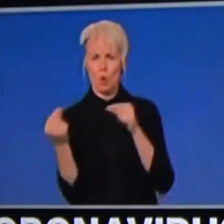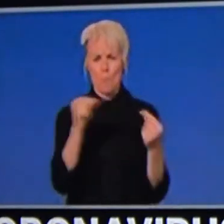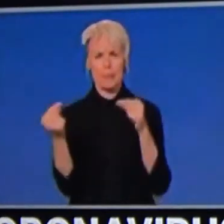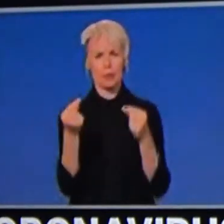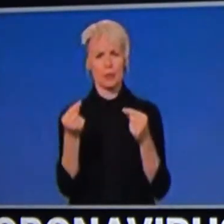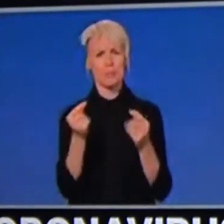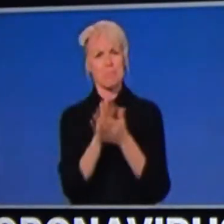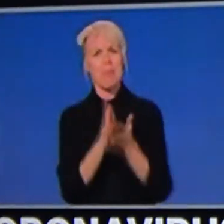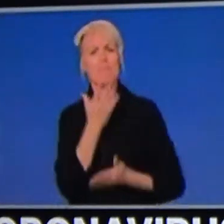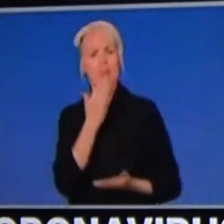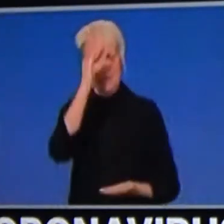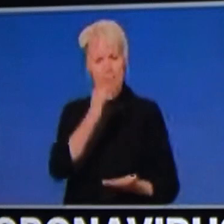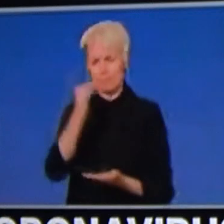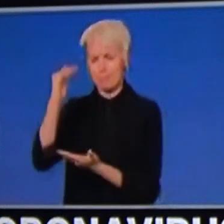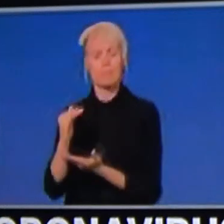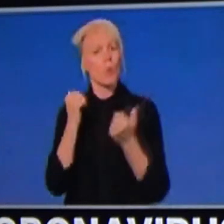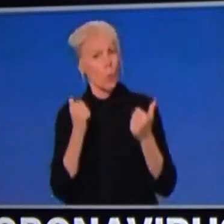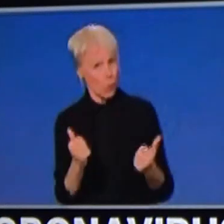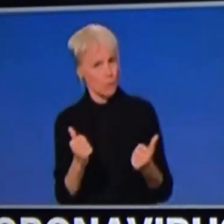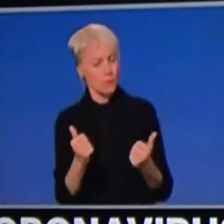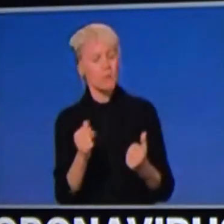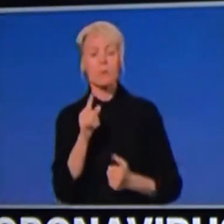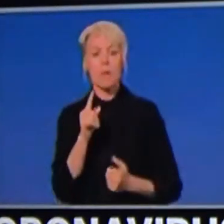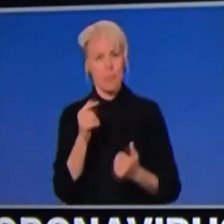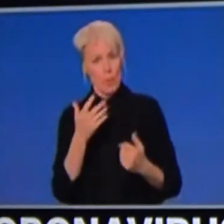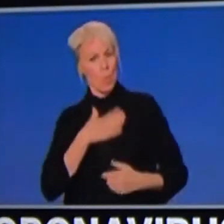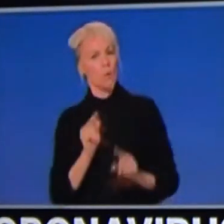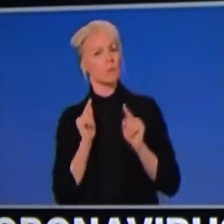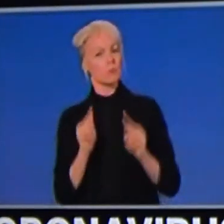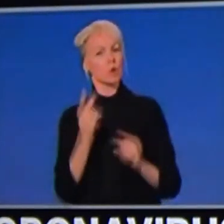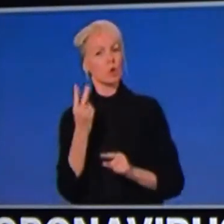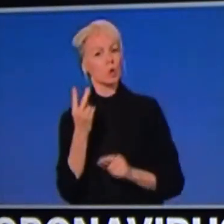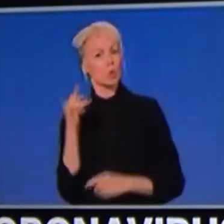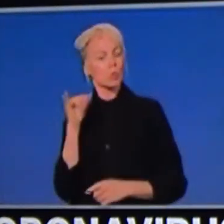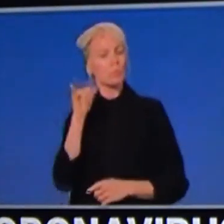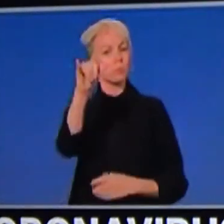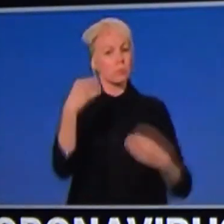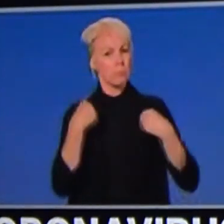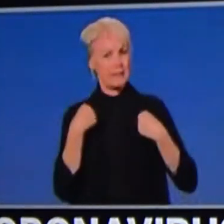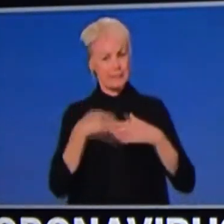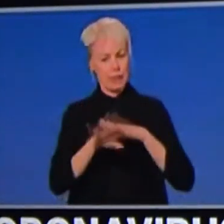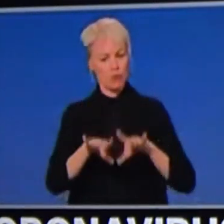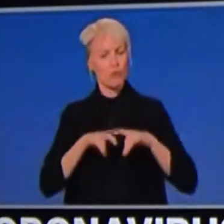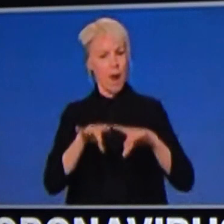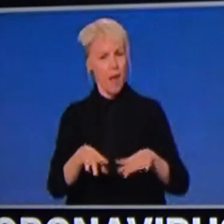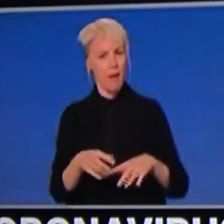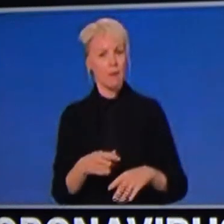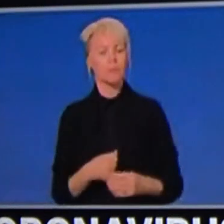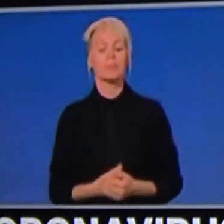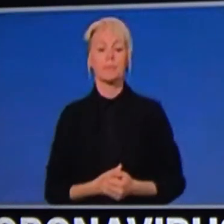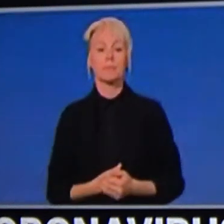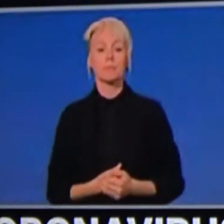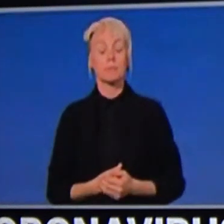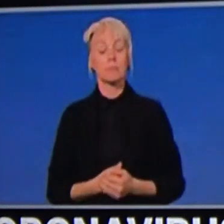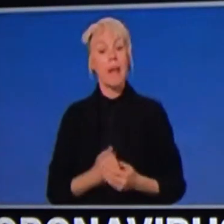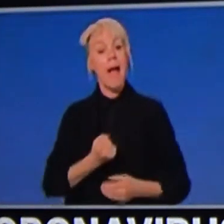moment, but that is a good outcome to have in the Australian economy. That any responses that the Commonwealth Government is